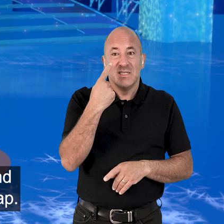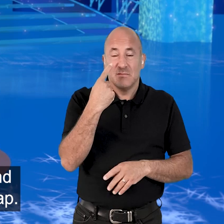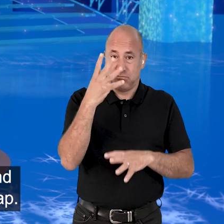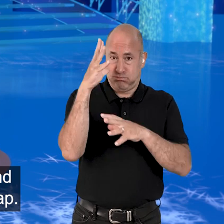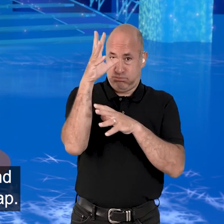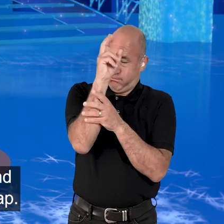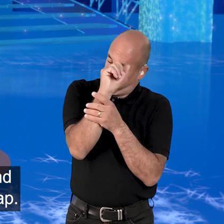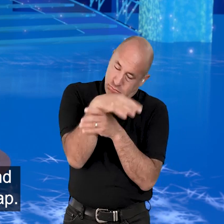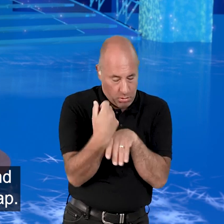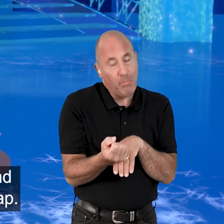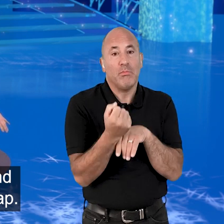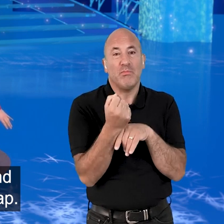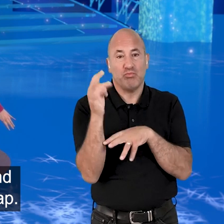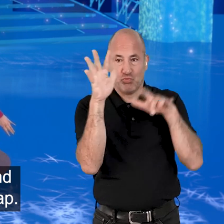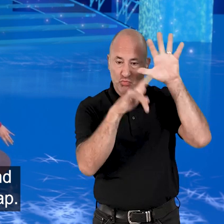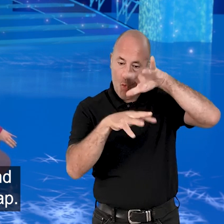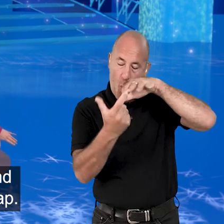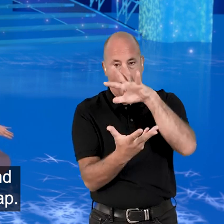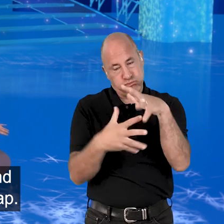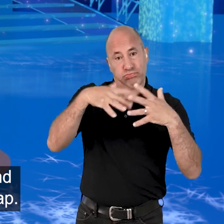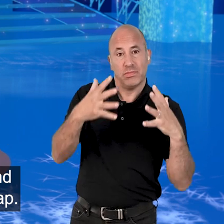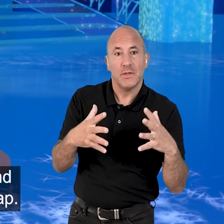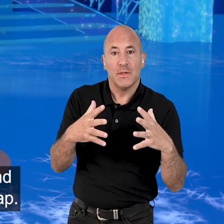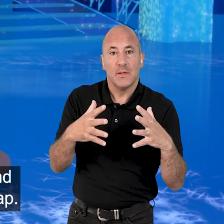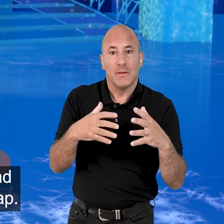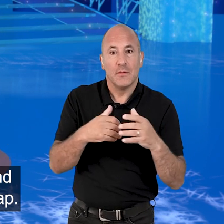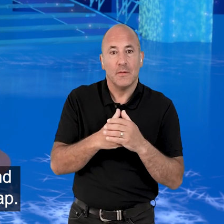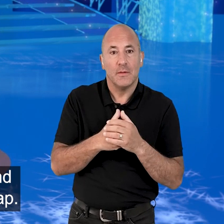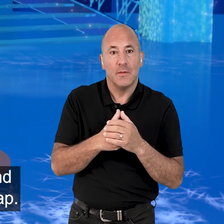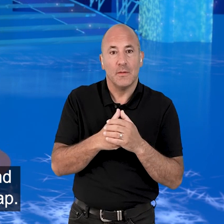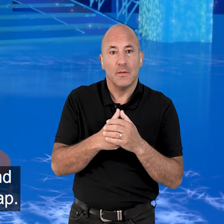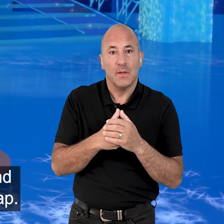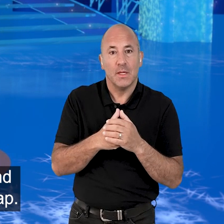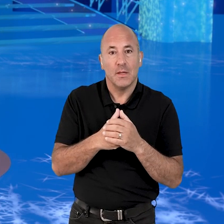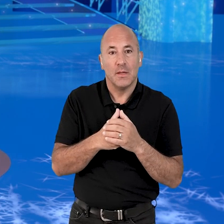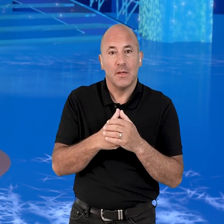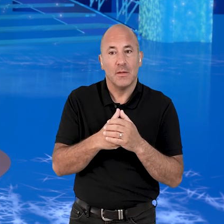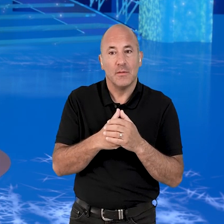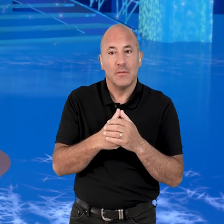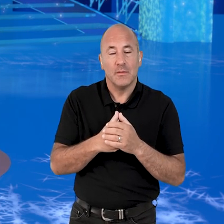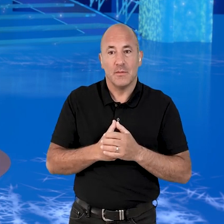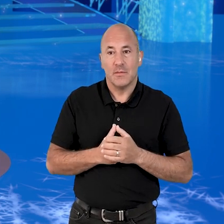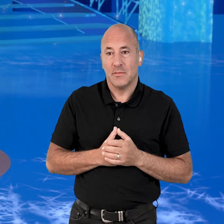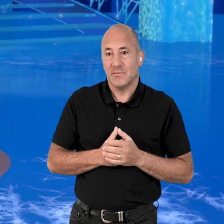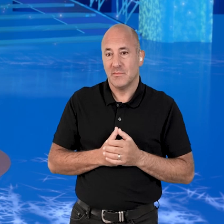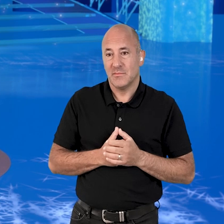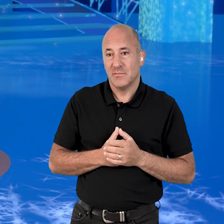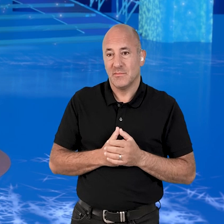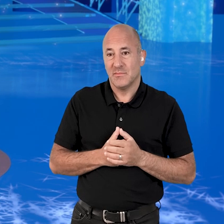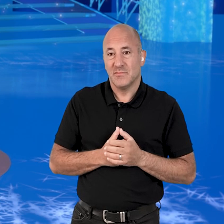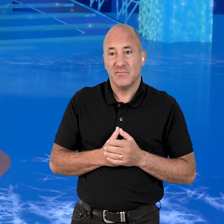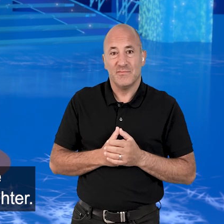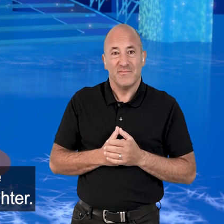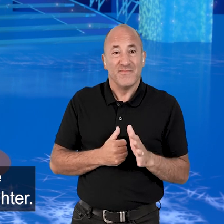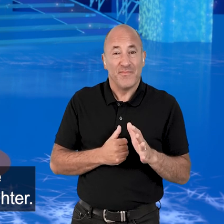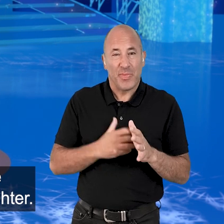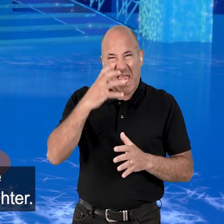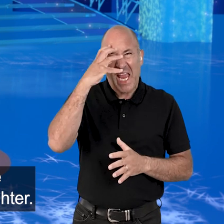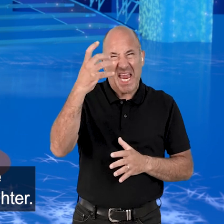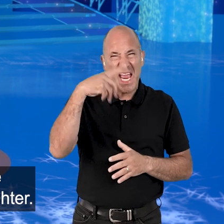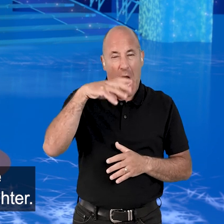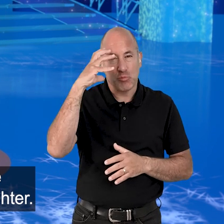She crumples to the ground, collapsing into a snowy heap. The king